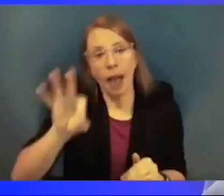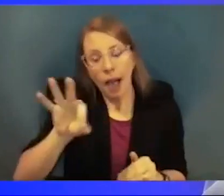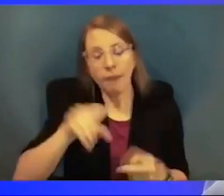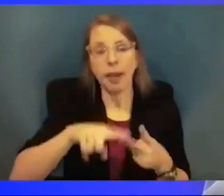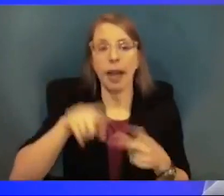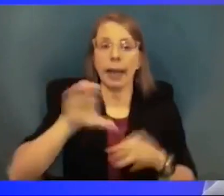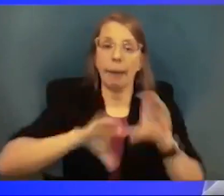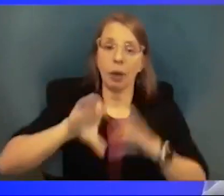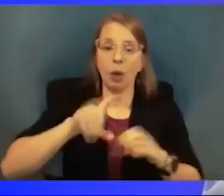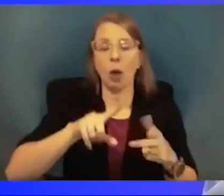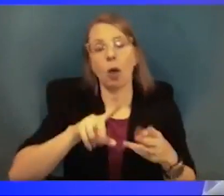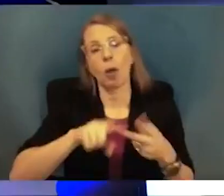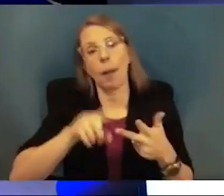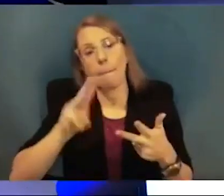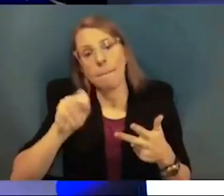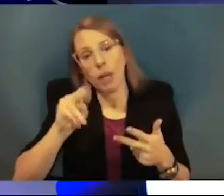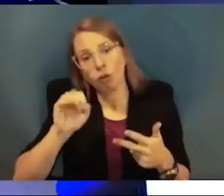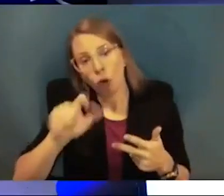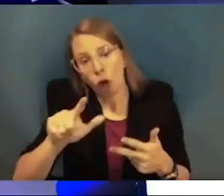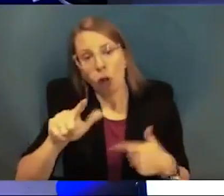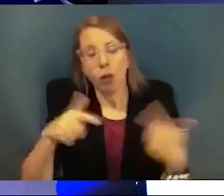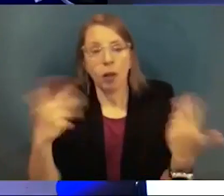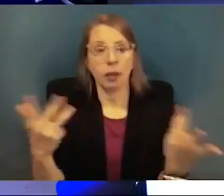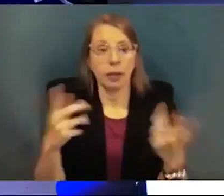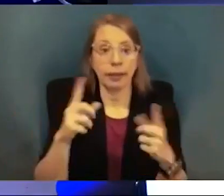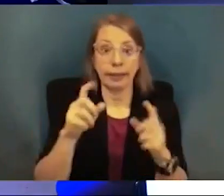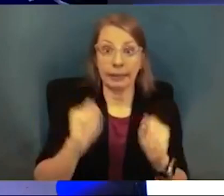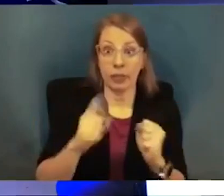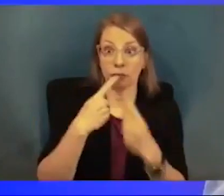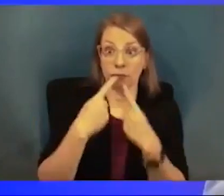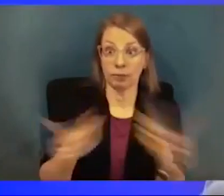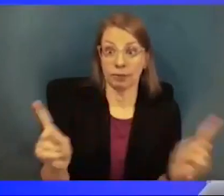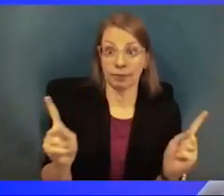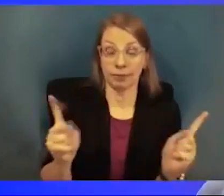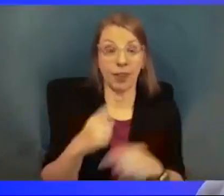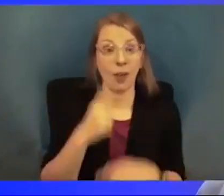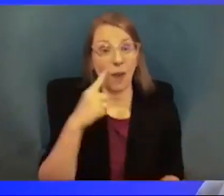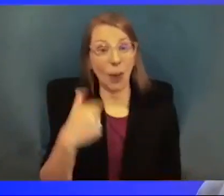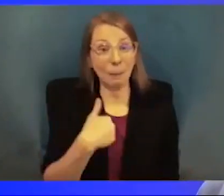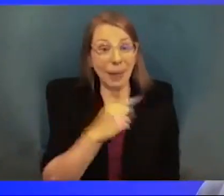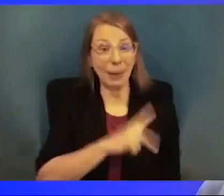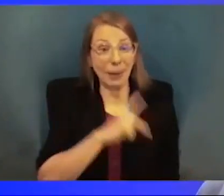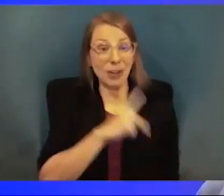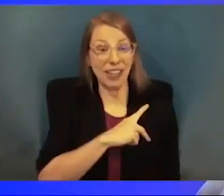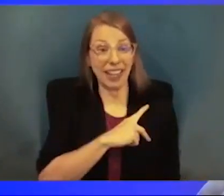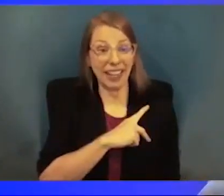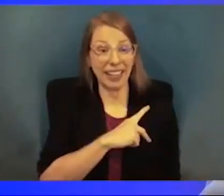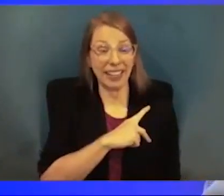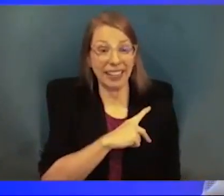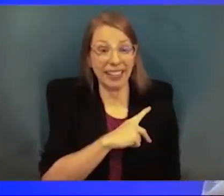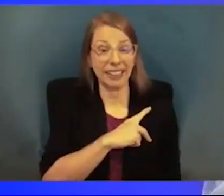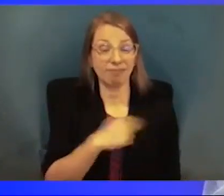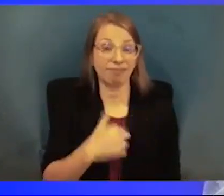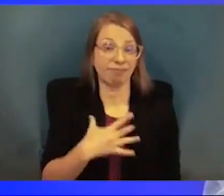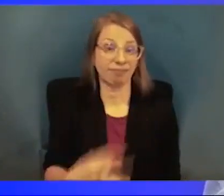asked that pretty much every day. Can you reveal it? What is it? For me personally, I like to use an